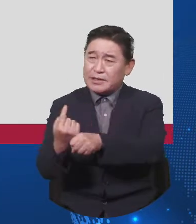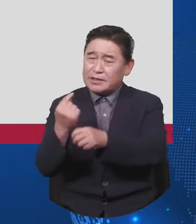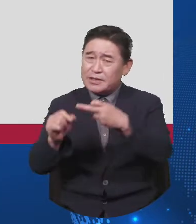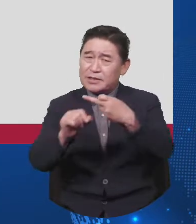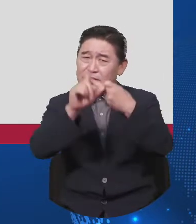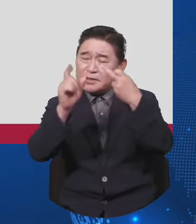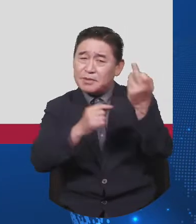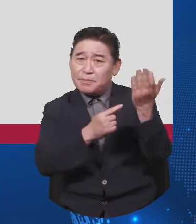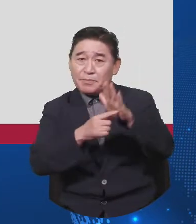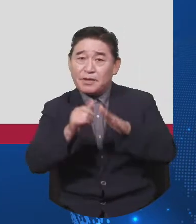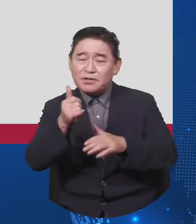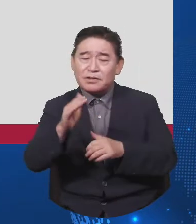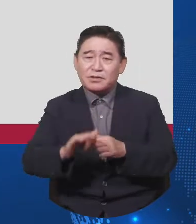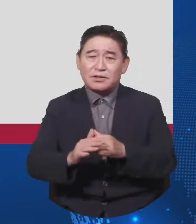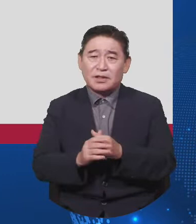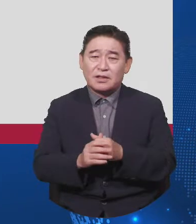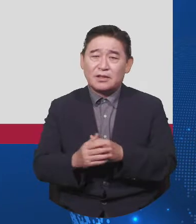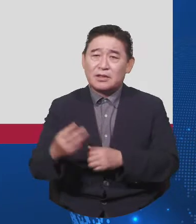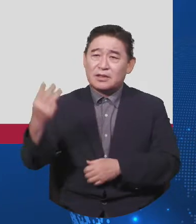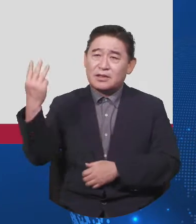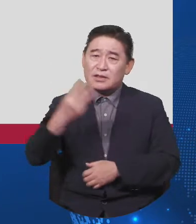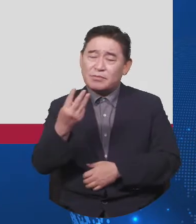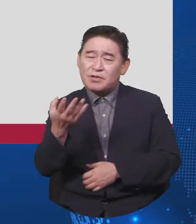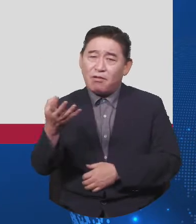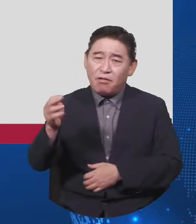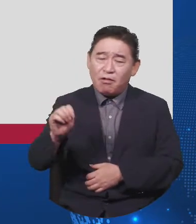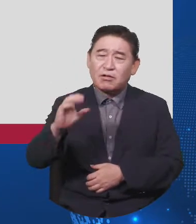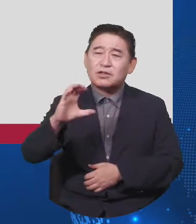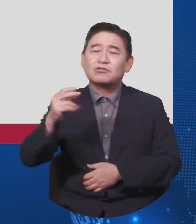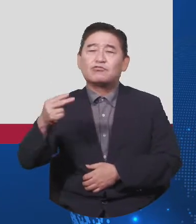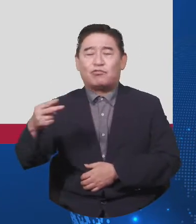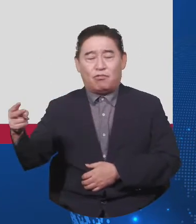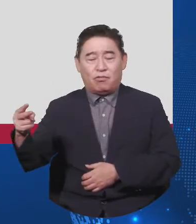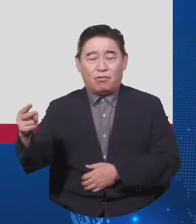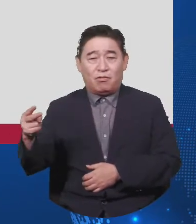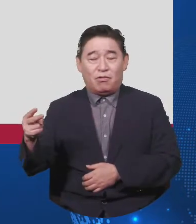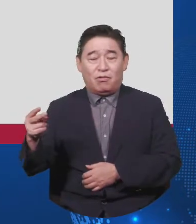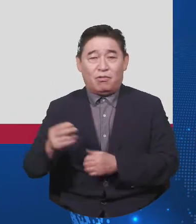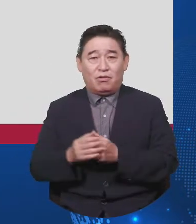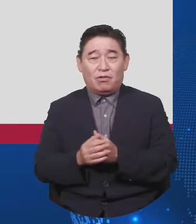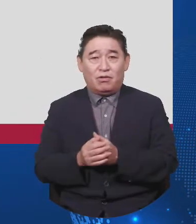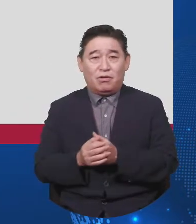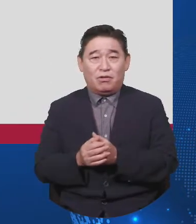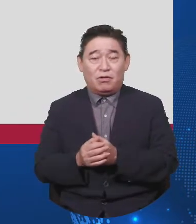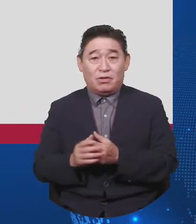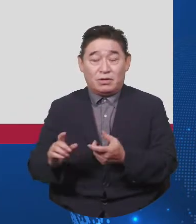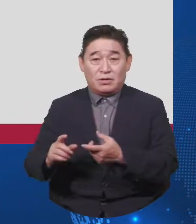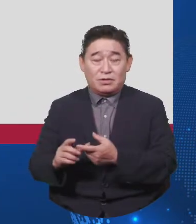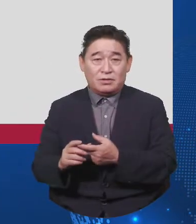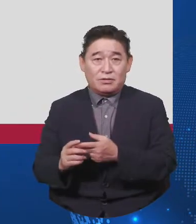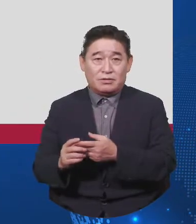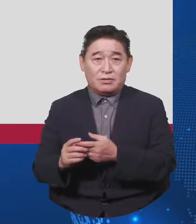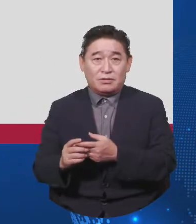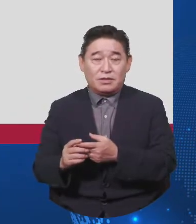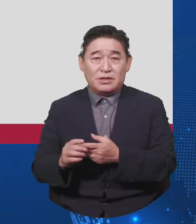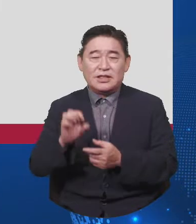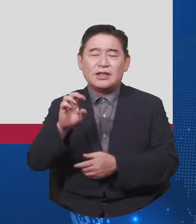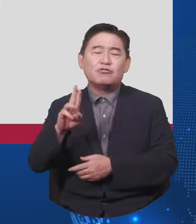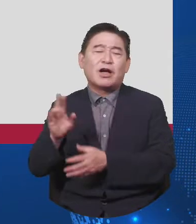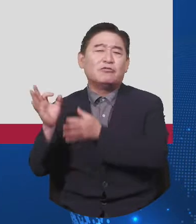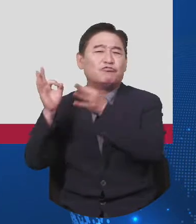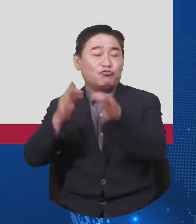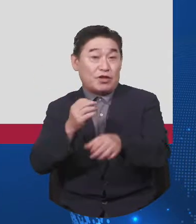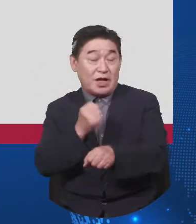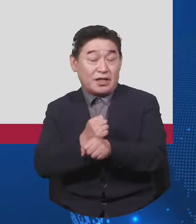billion euro for physical infrastructure. This is quite a move for the European Union. We have some